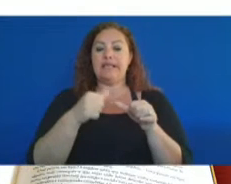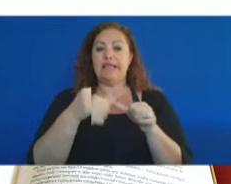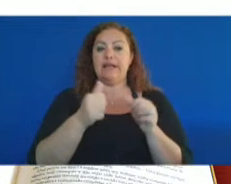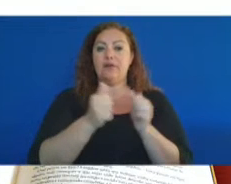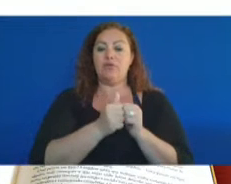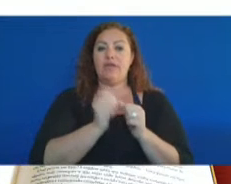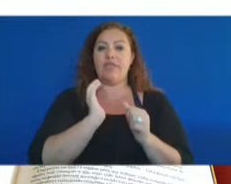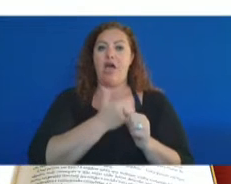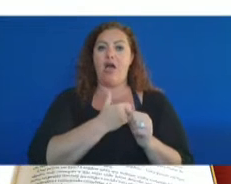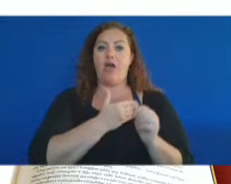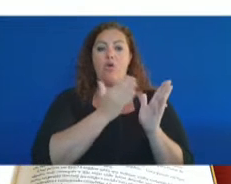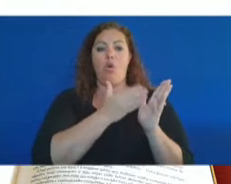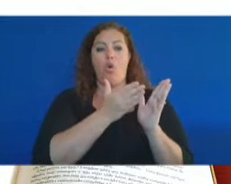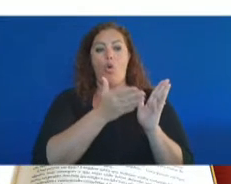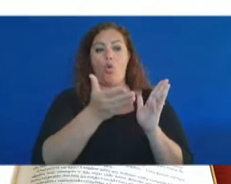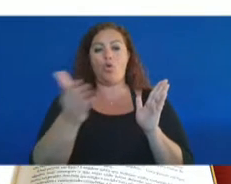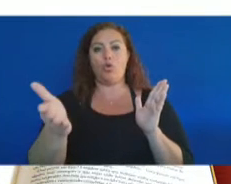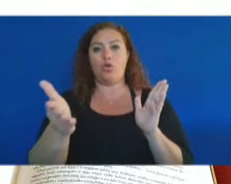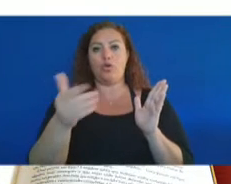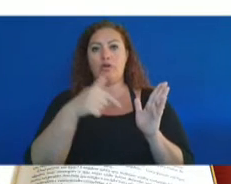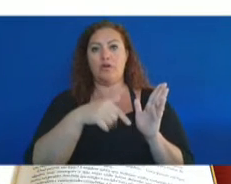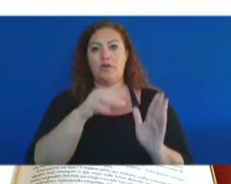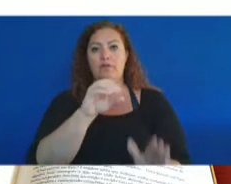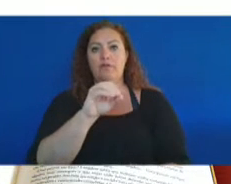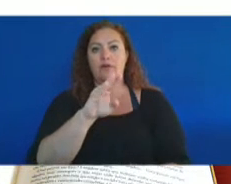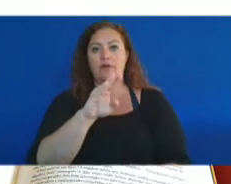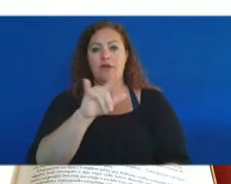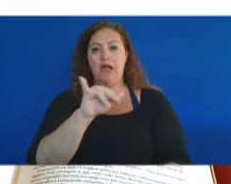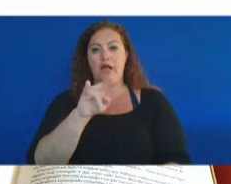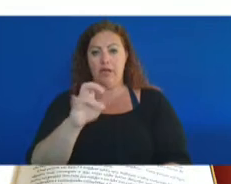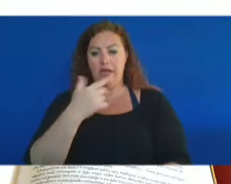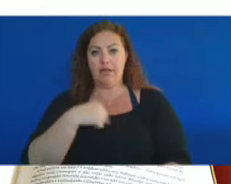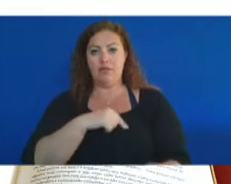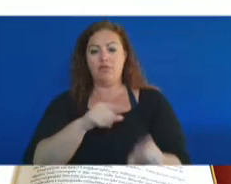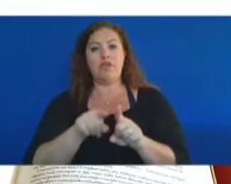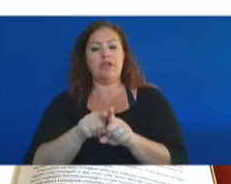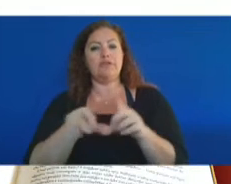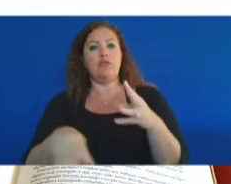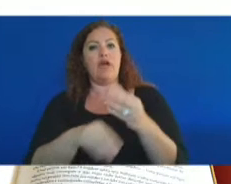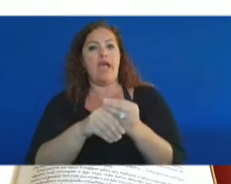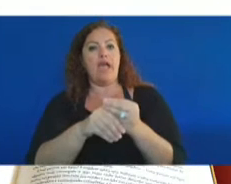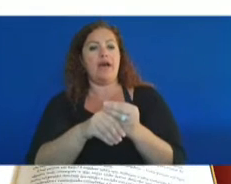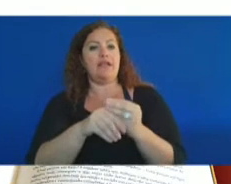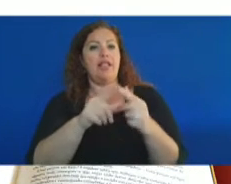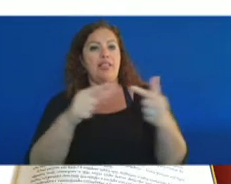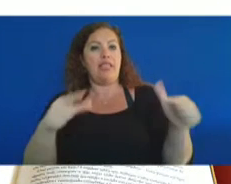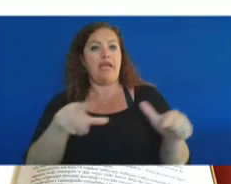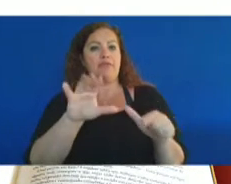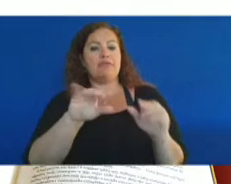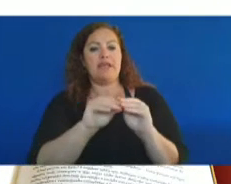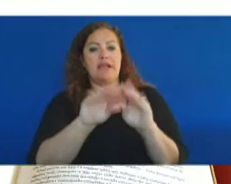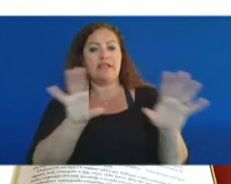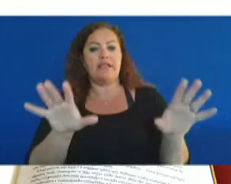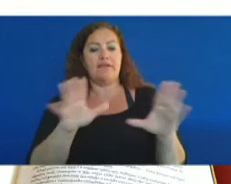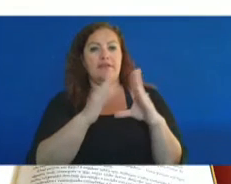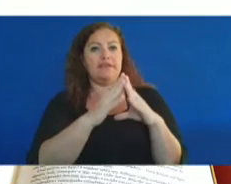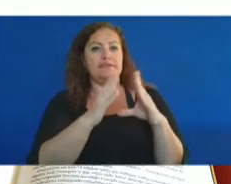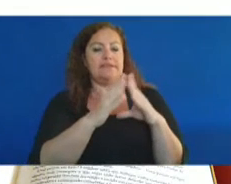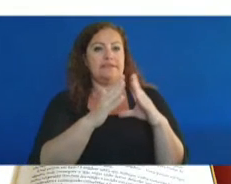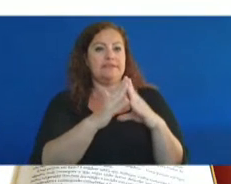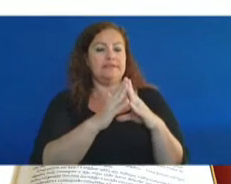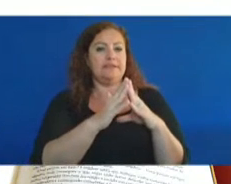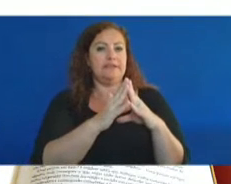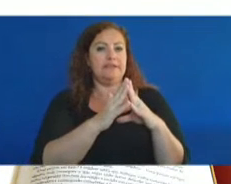order of um outline U we also are adding language that clarifies the city's um